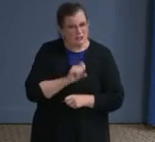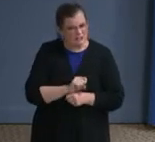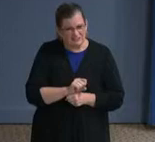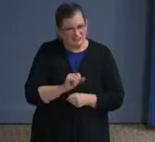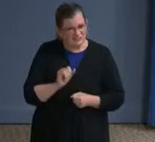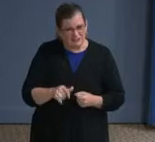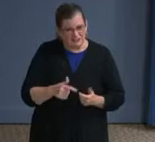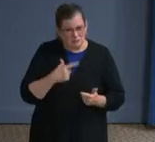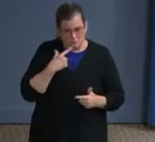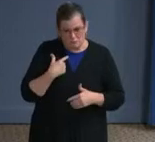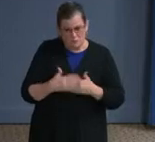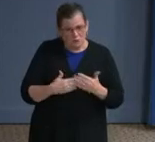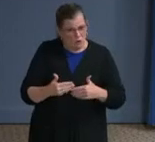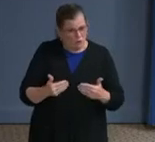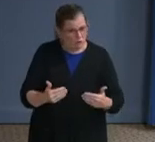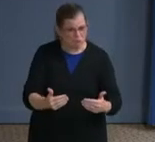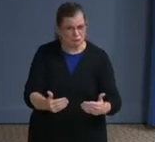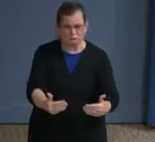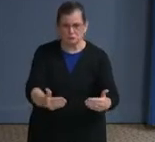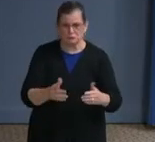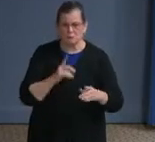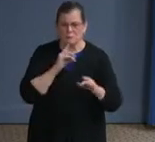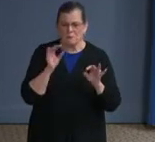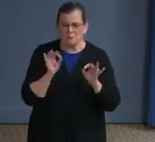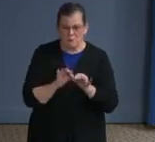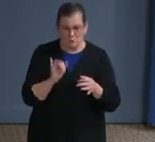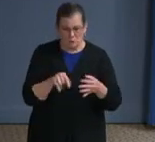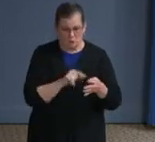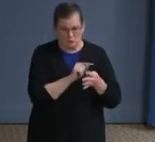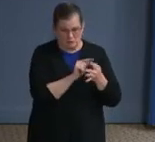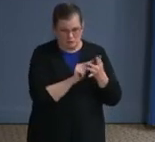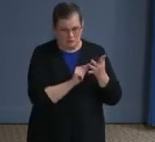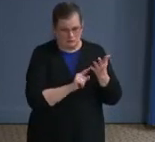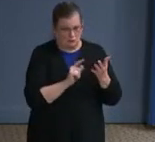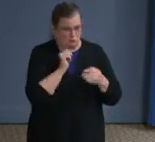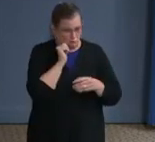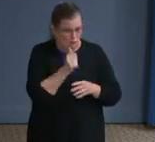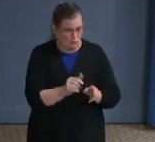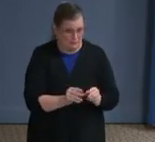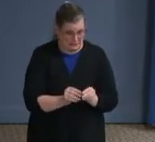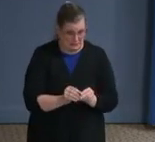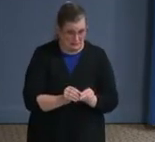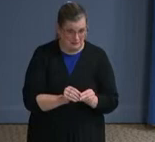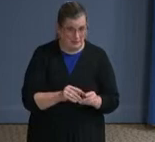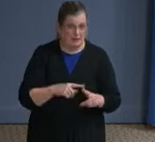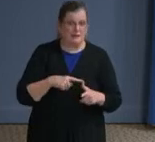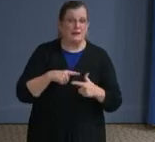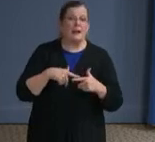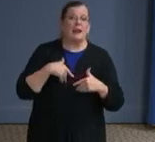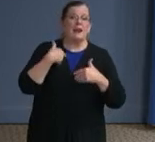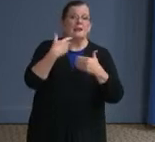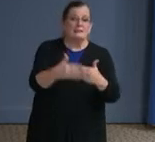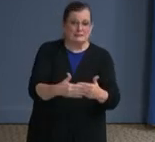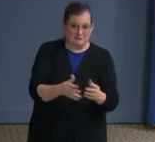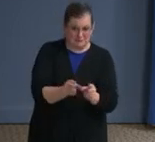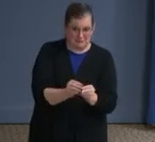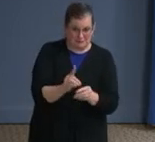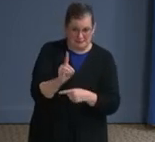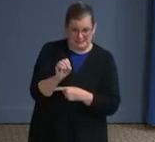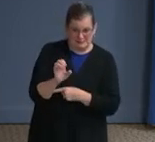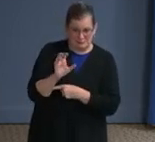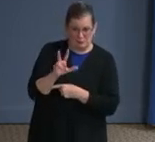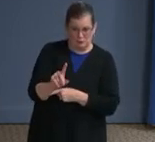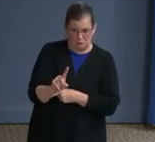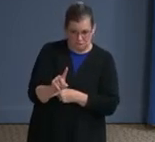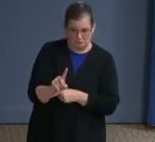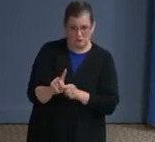can, the highlights for tomorrow's meeting. The next meeting after tomorrow will be December 1st. What we're seeing is an increase